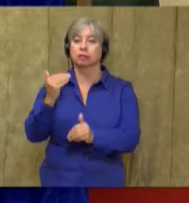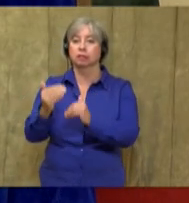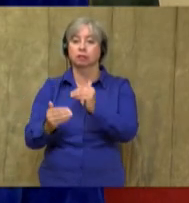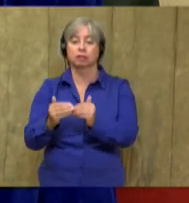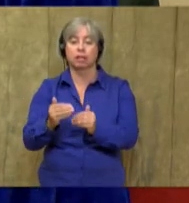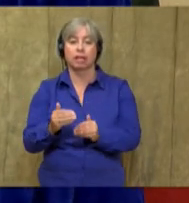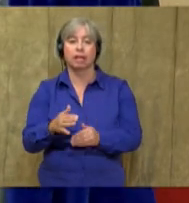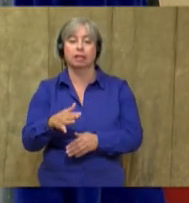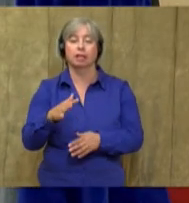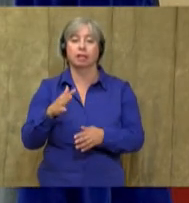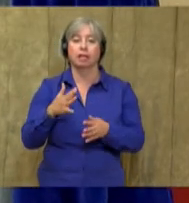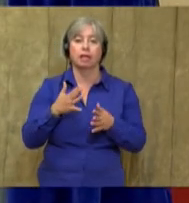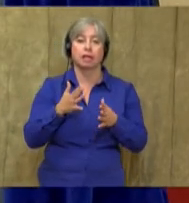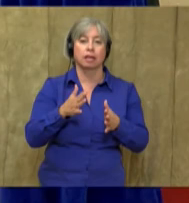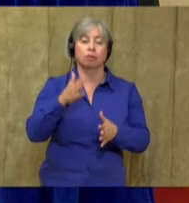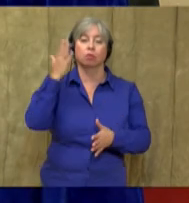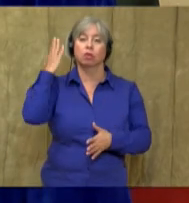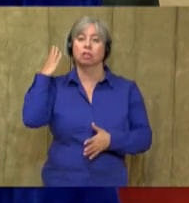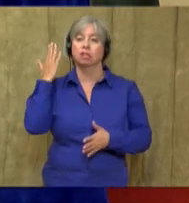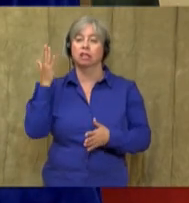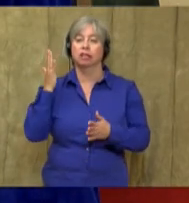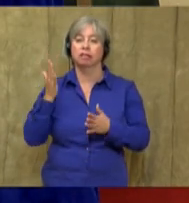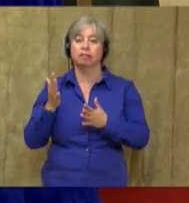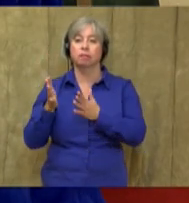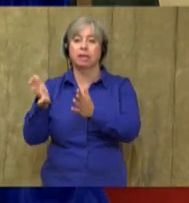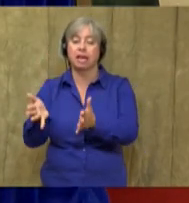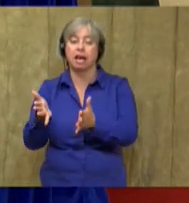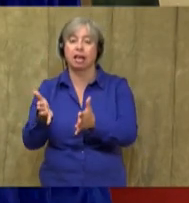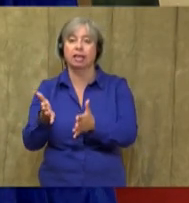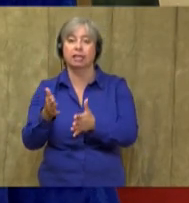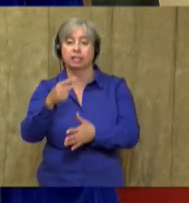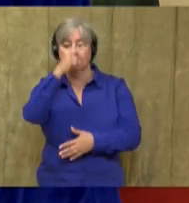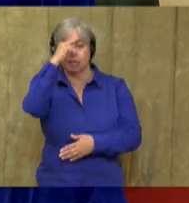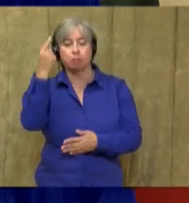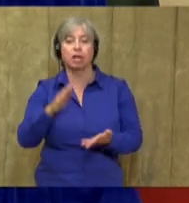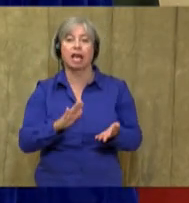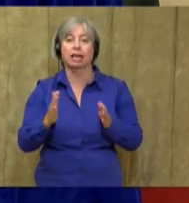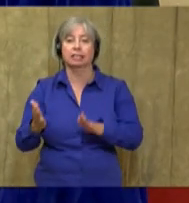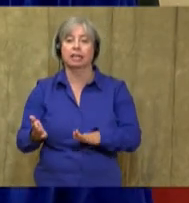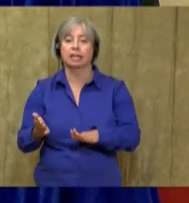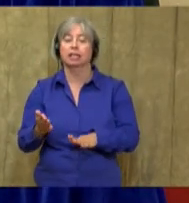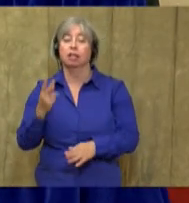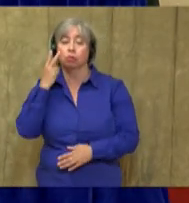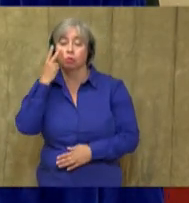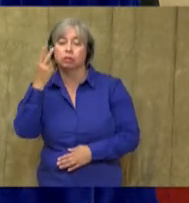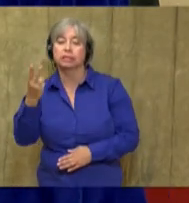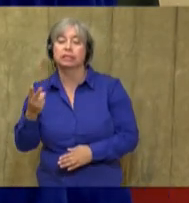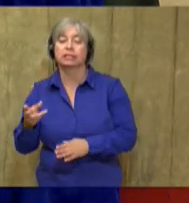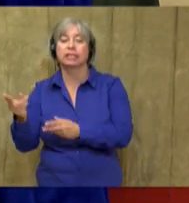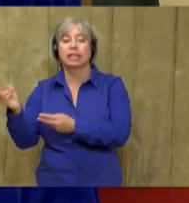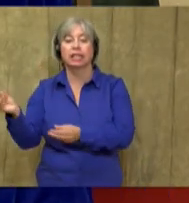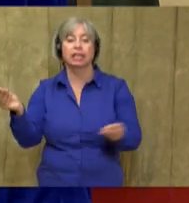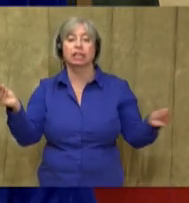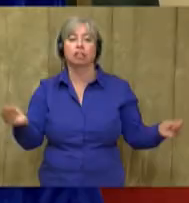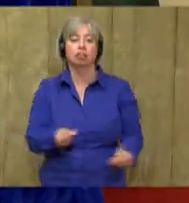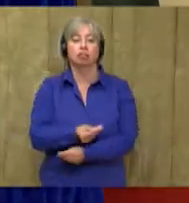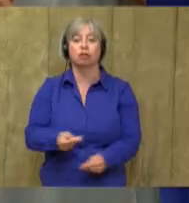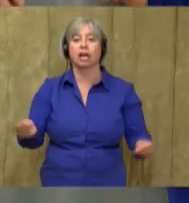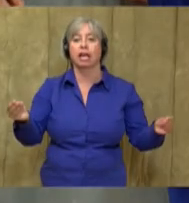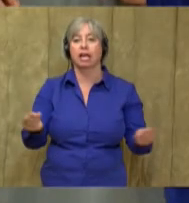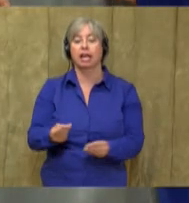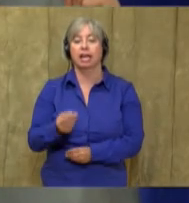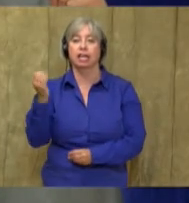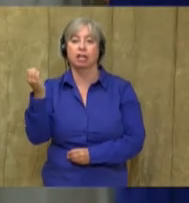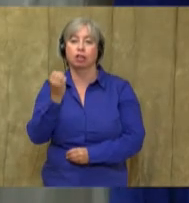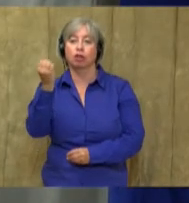Death, and we're going to see cities that are going to become centers of trade and economic growth, and we're going to see that